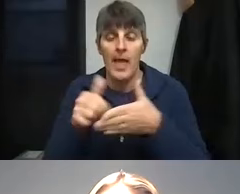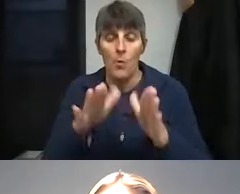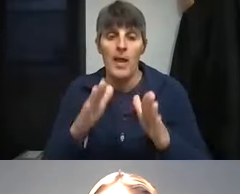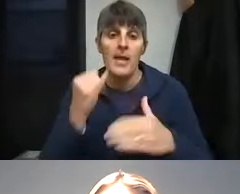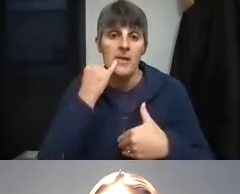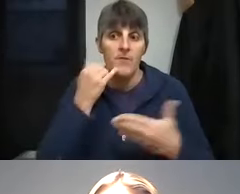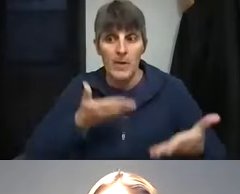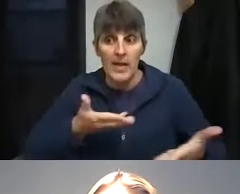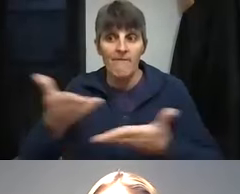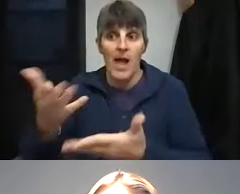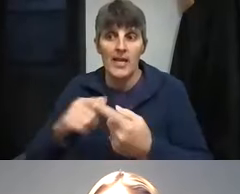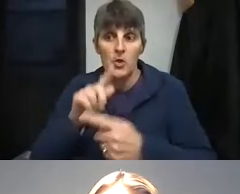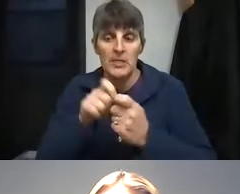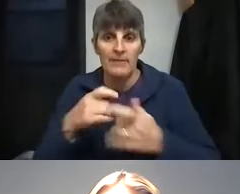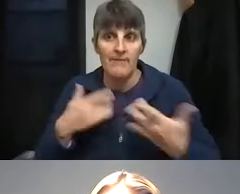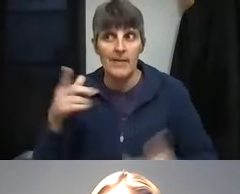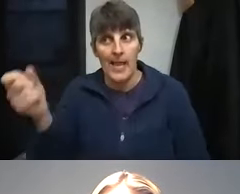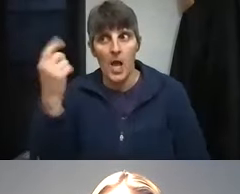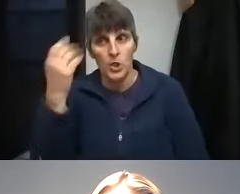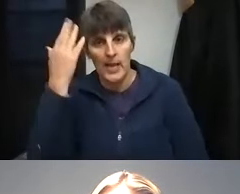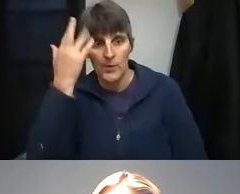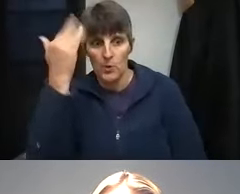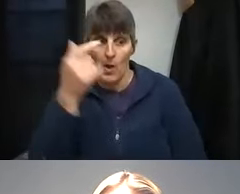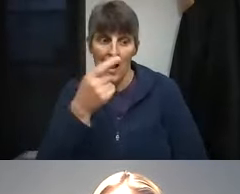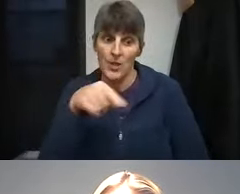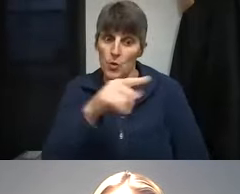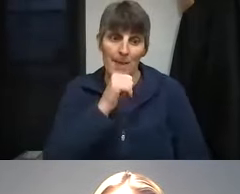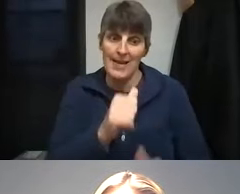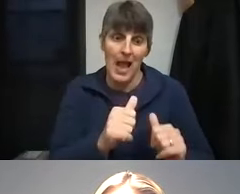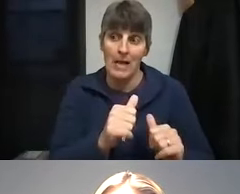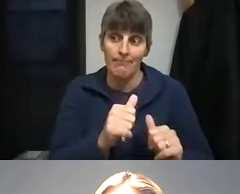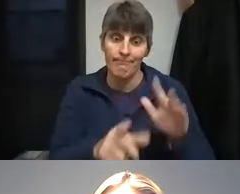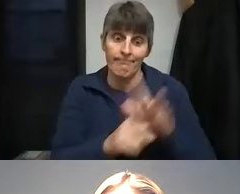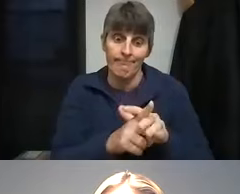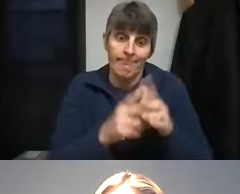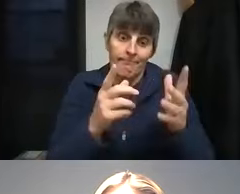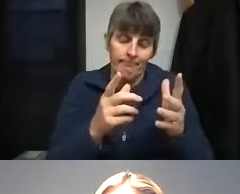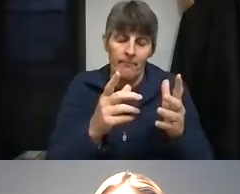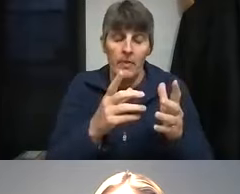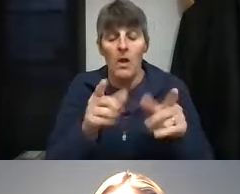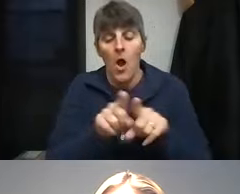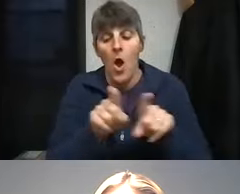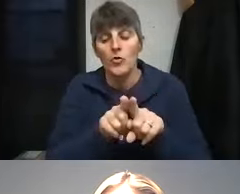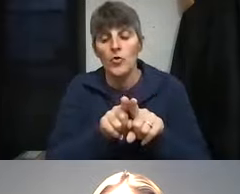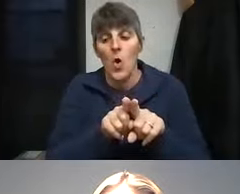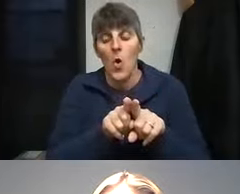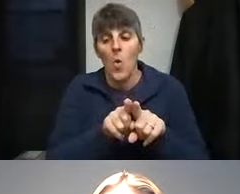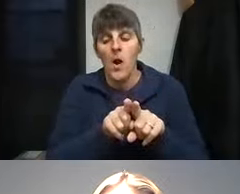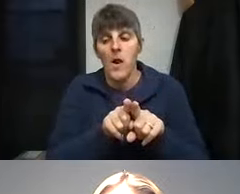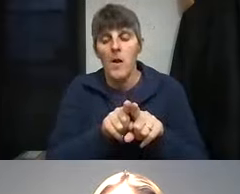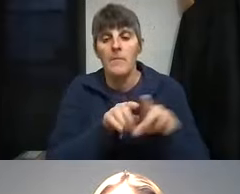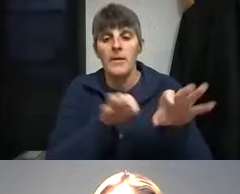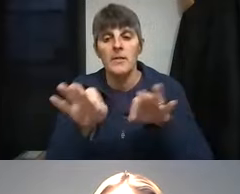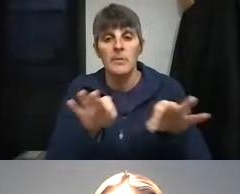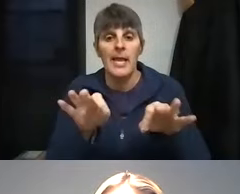being invited to certain events, they understand the reason why you might not go. Also, explain